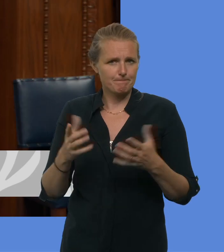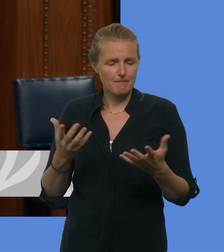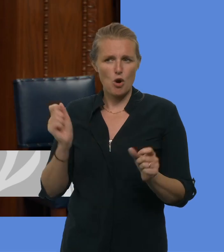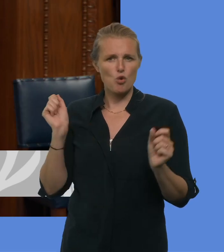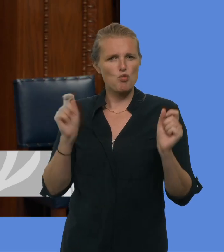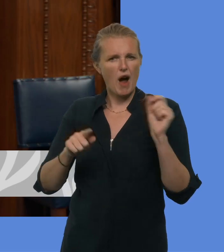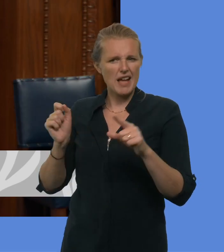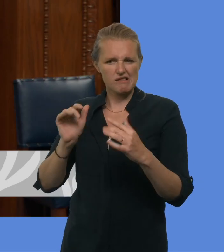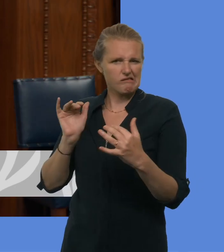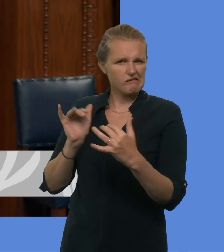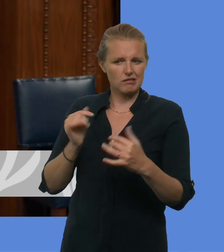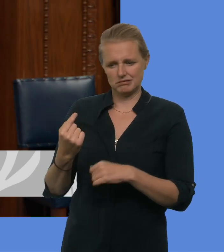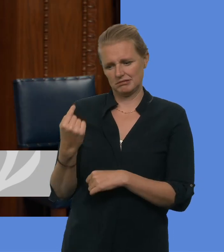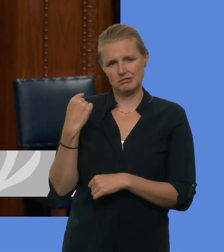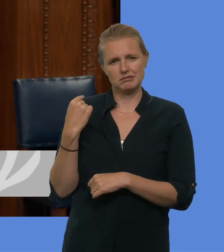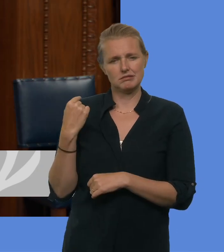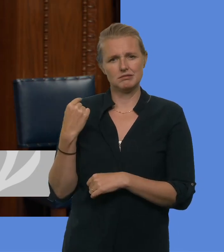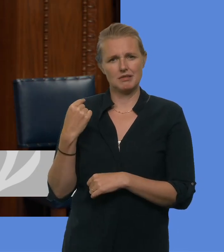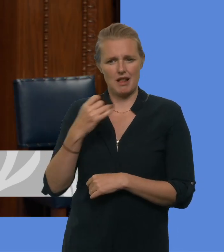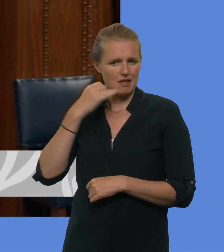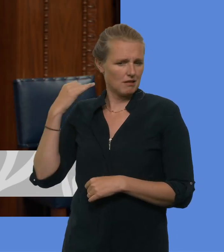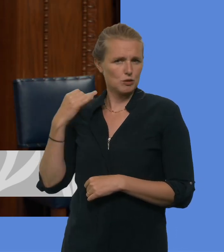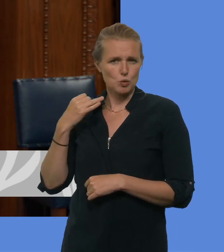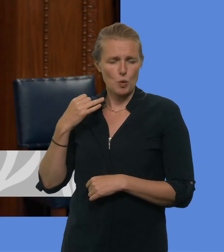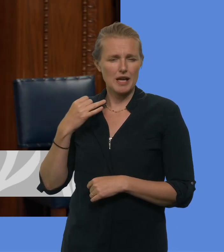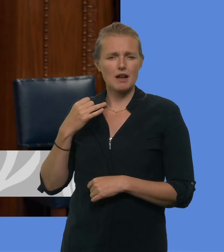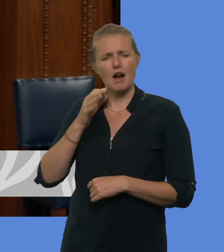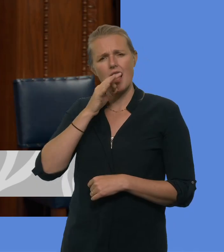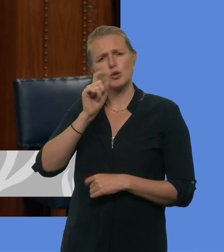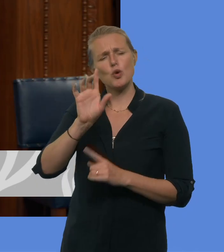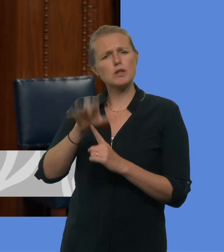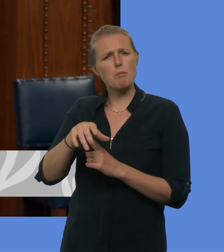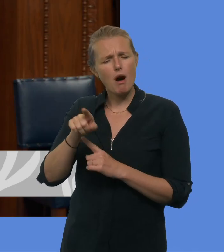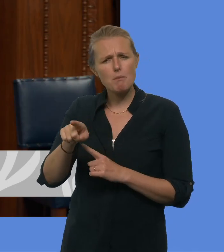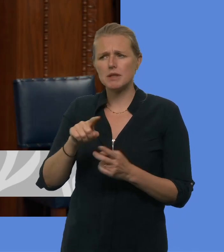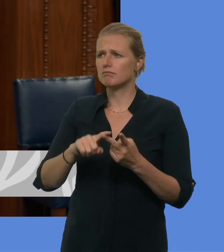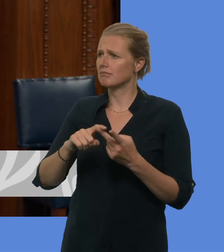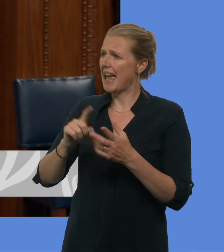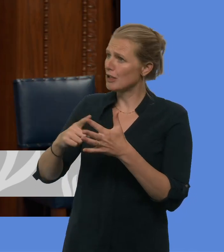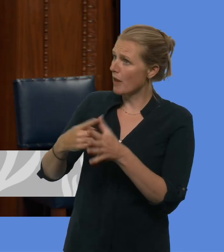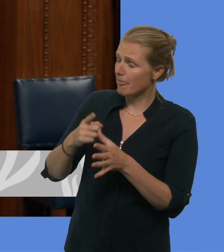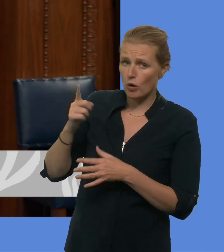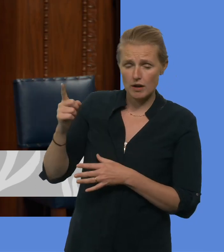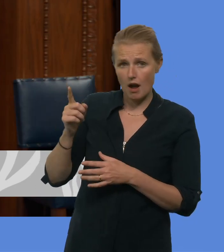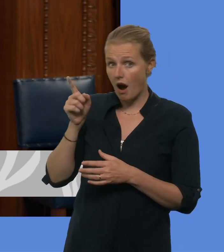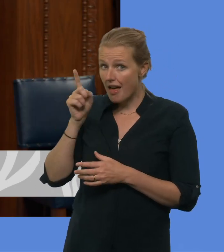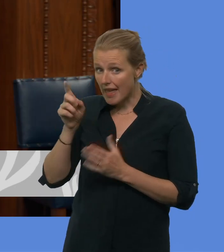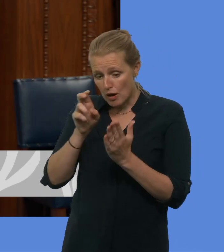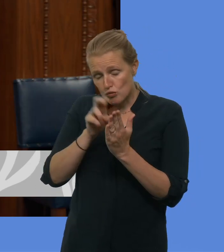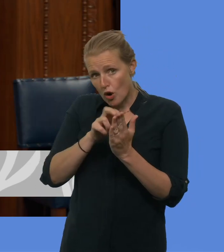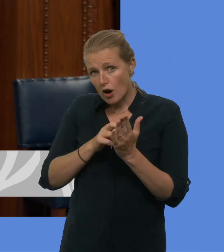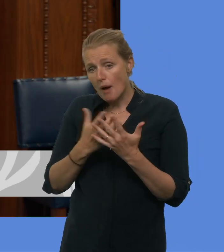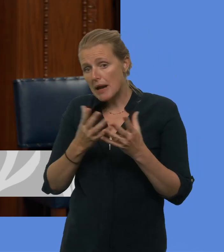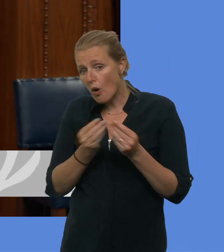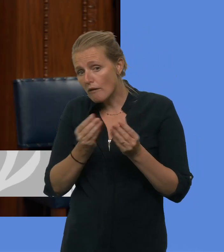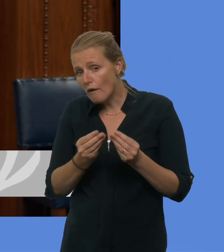and disturbances. And I'm just wondering, to what degree is your department or the Education Authority actually recording the level of